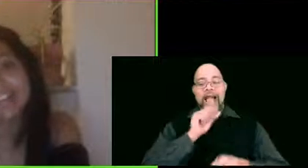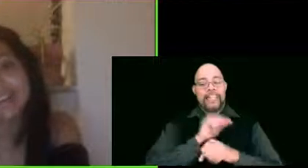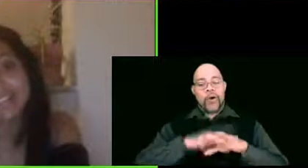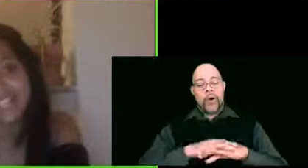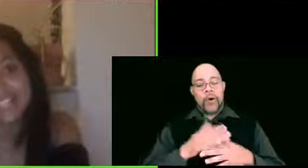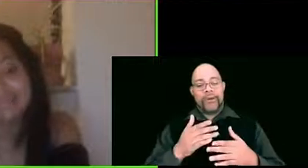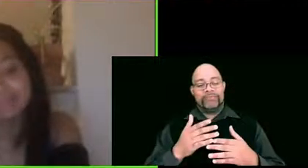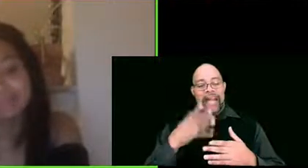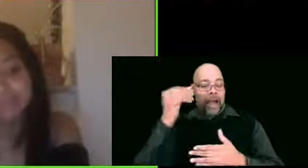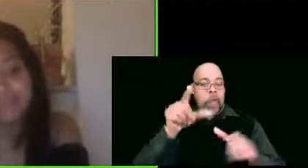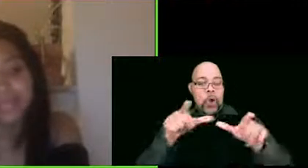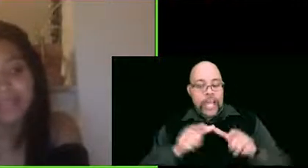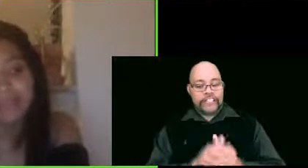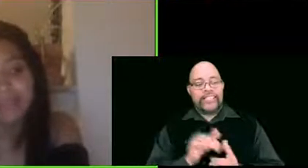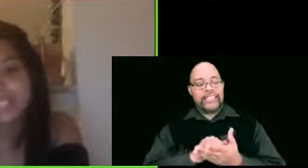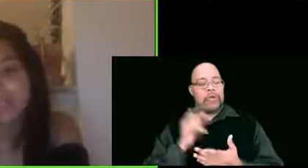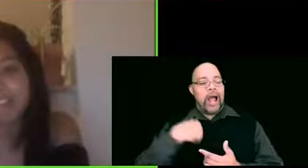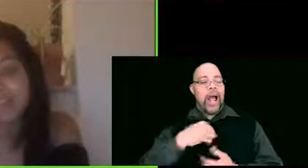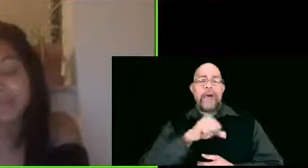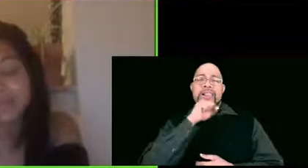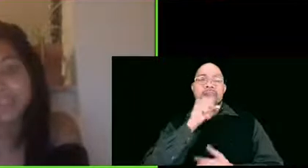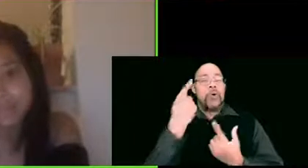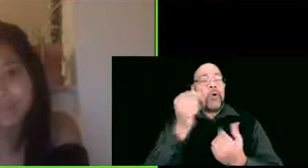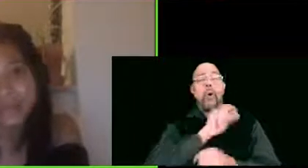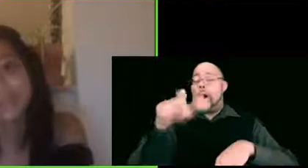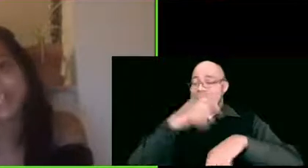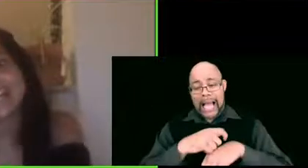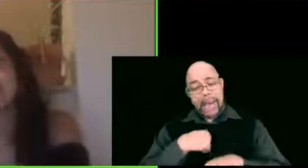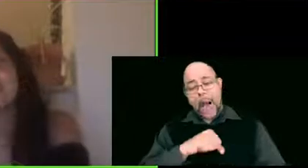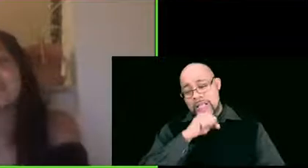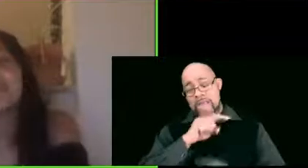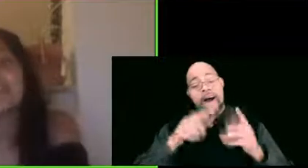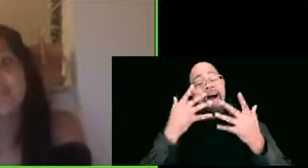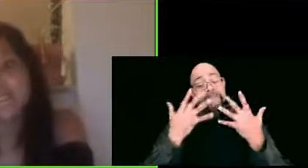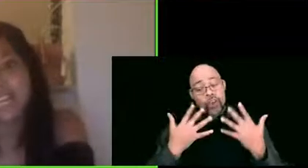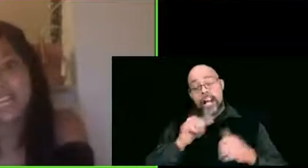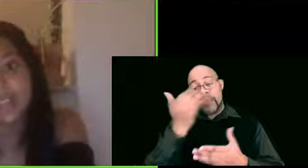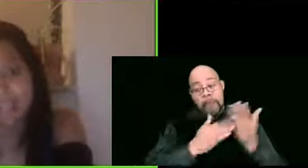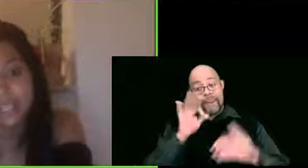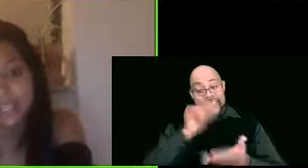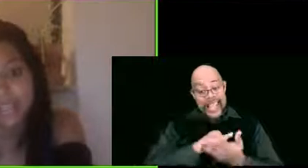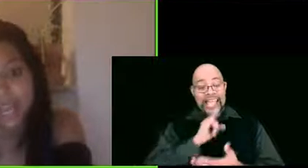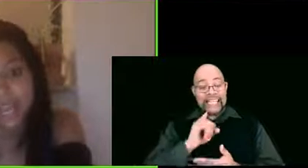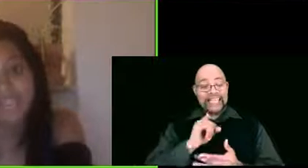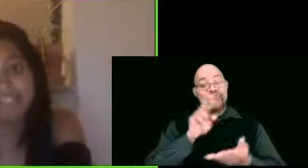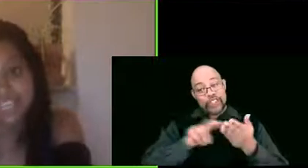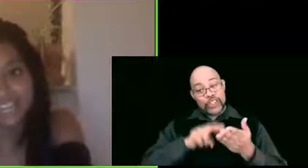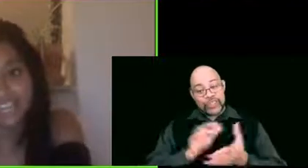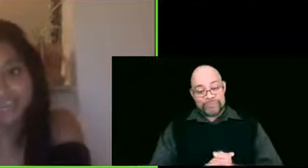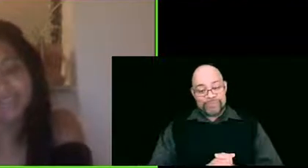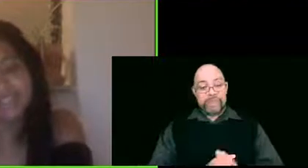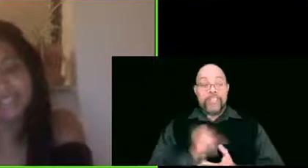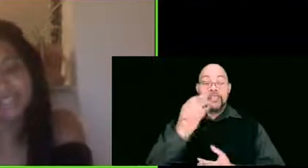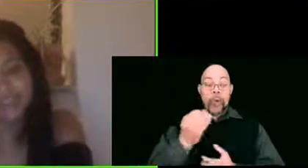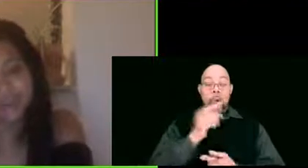when I'm actually out on location, which is where I would love to be all the time. But unfortunately, another aspect of that is